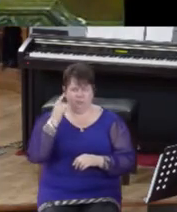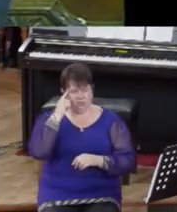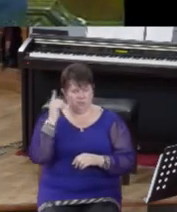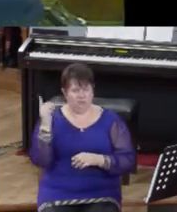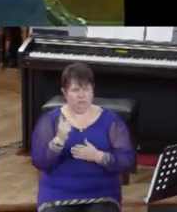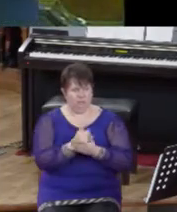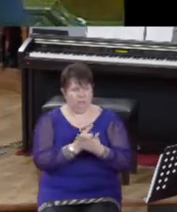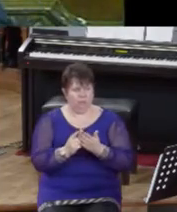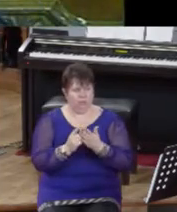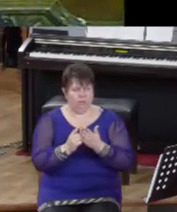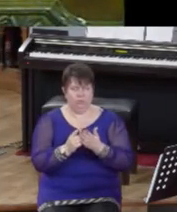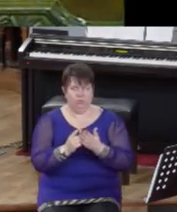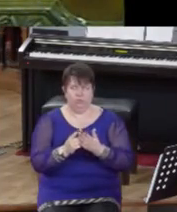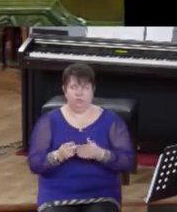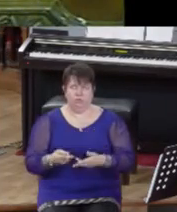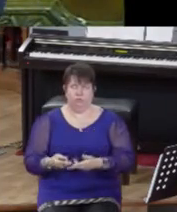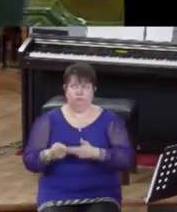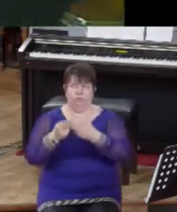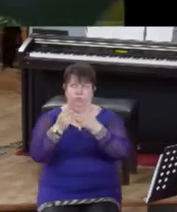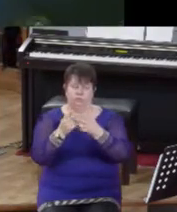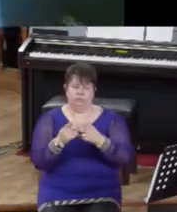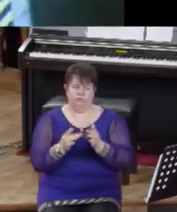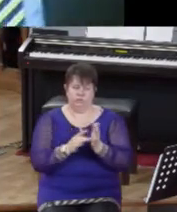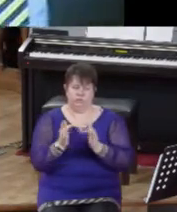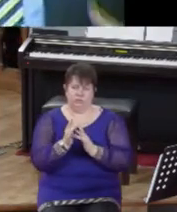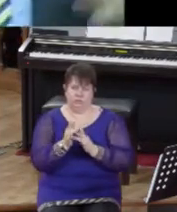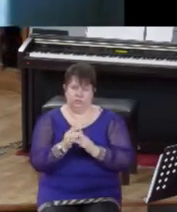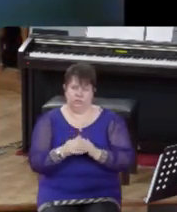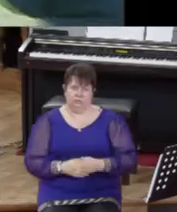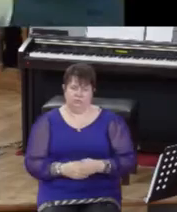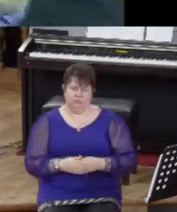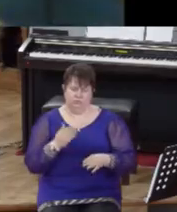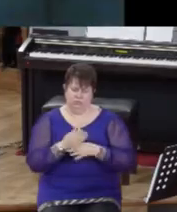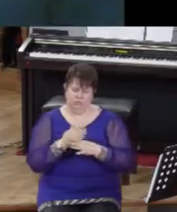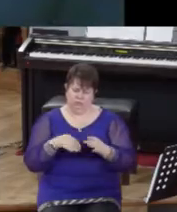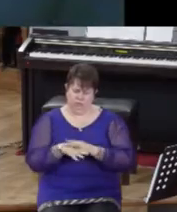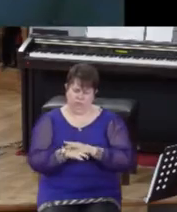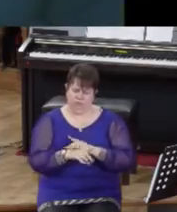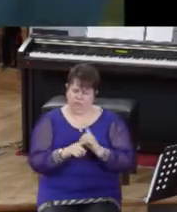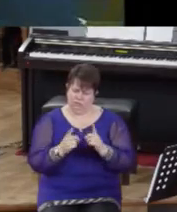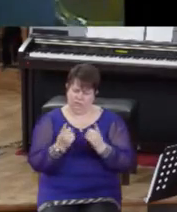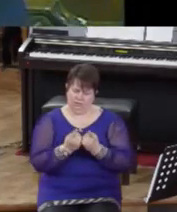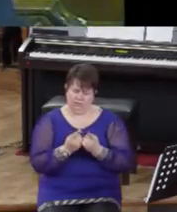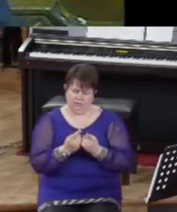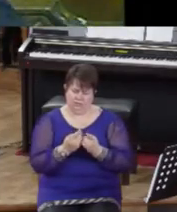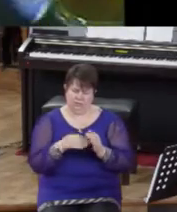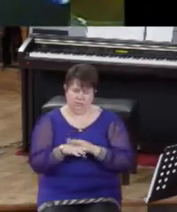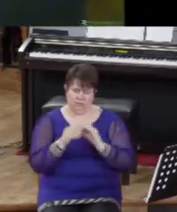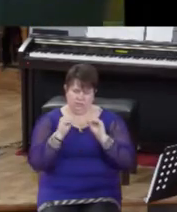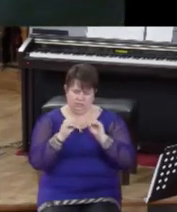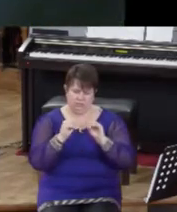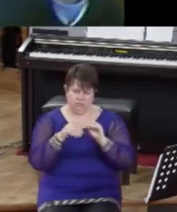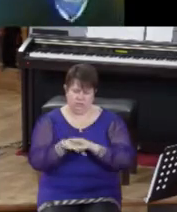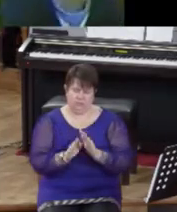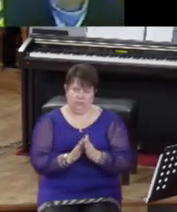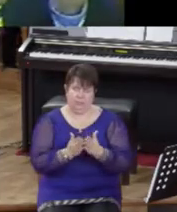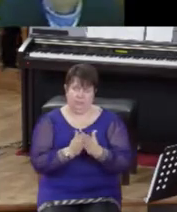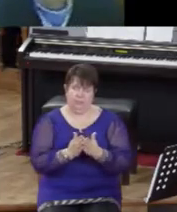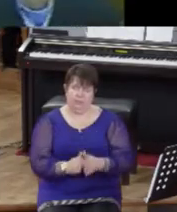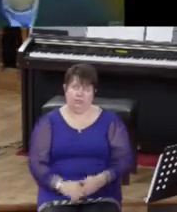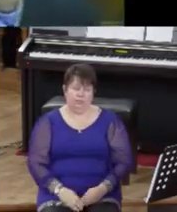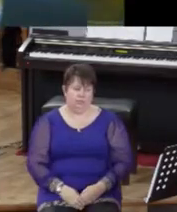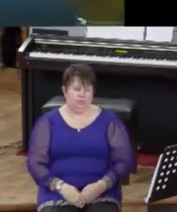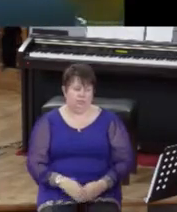The importance of the resurrection over the past few weeks, and we've worked our way through all four Gospels, and we've seen the different